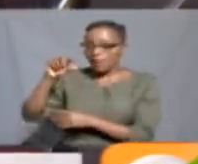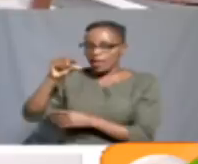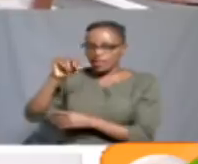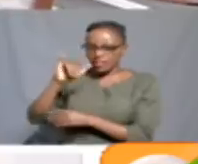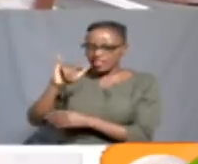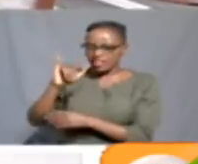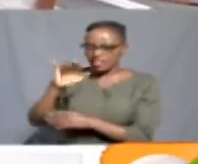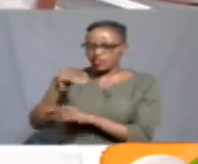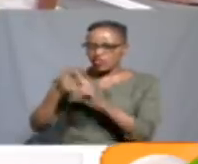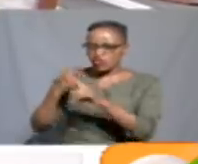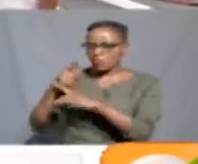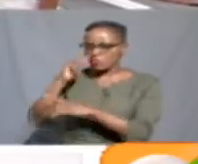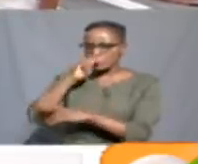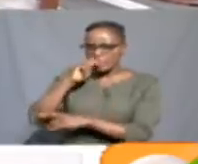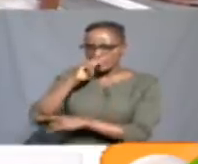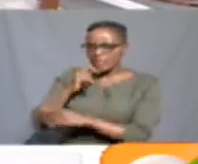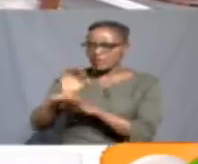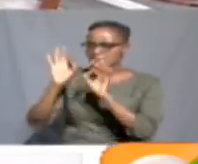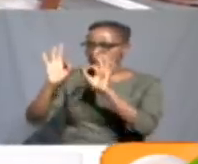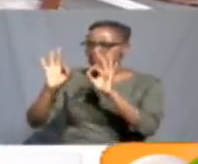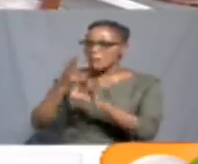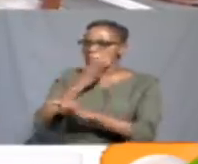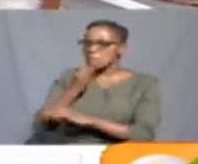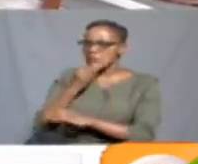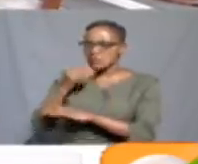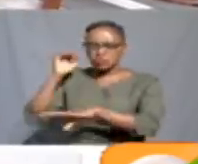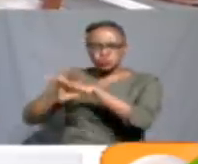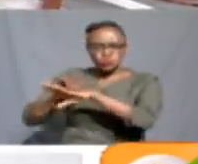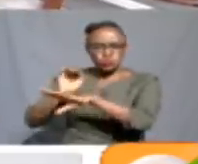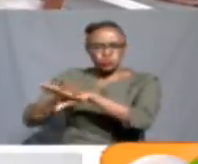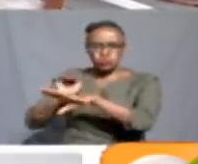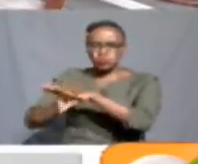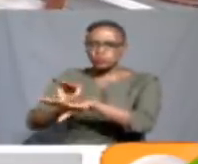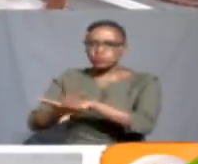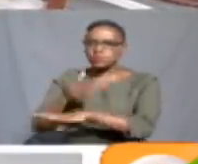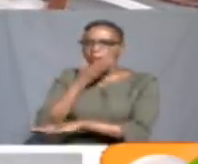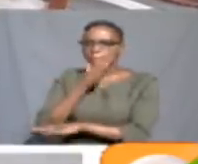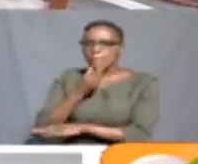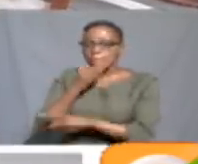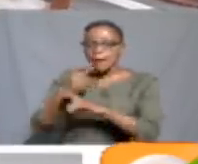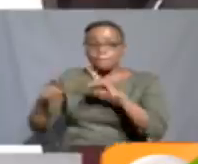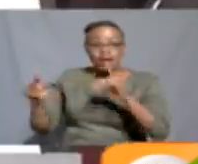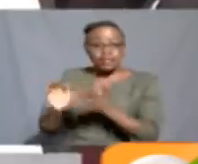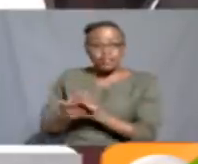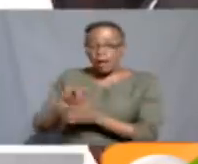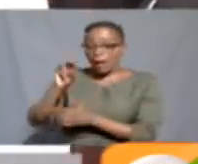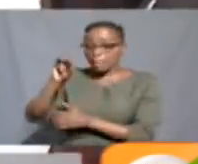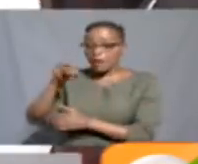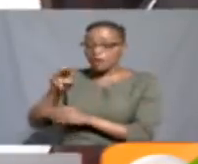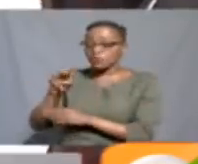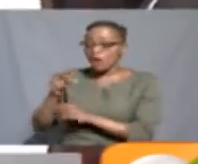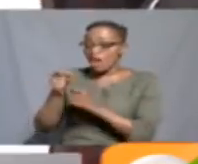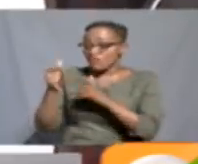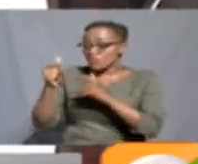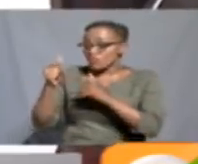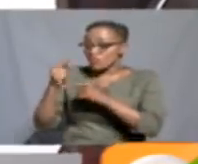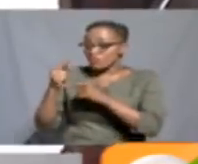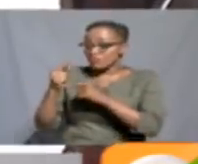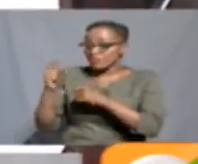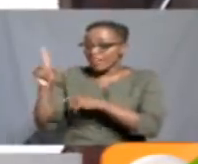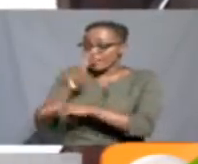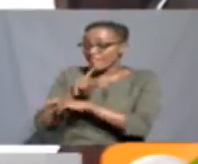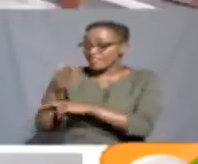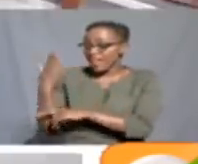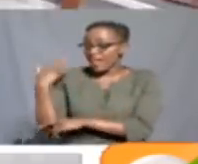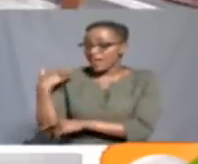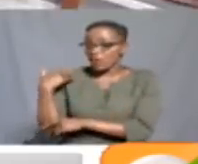yours in Tanzania. That's right. Amazing guy, lovely, absolute, wonderful man. Absolutely. And Manu, a couple of days ago, boom. Absolutely.